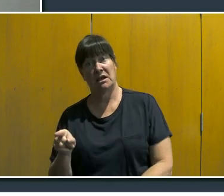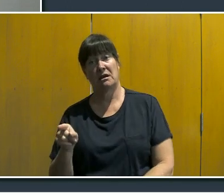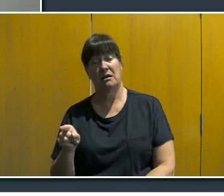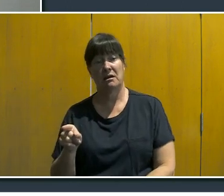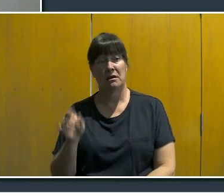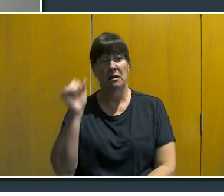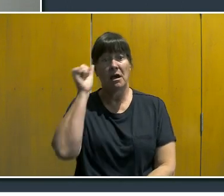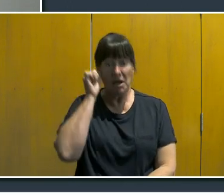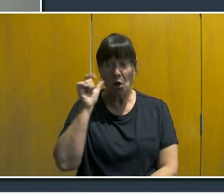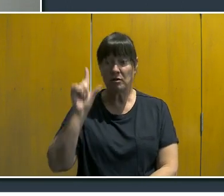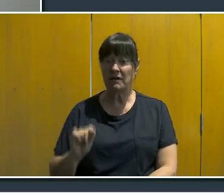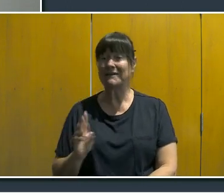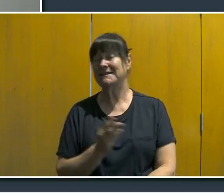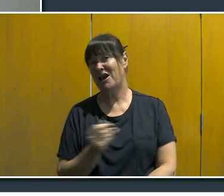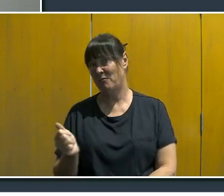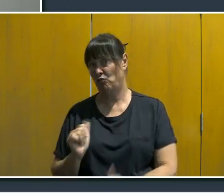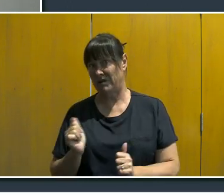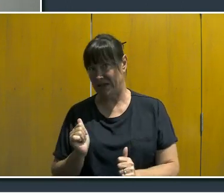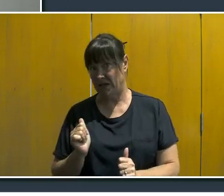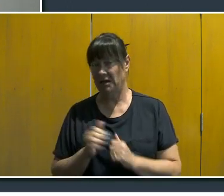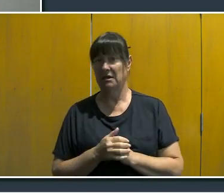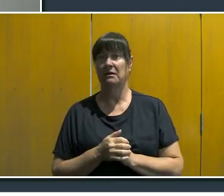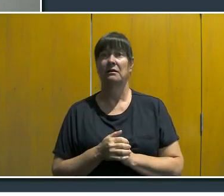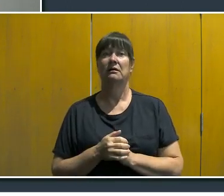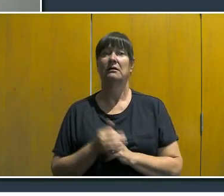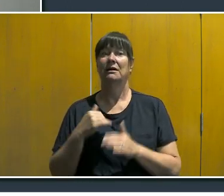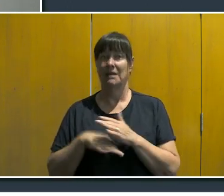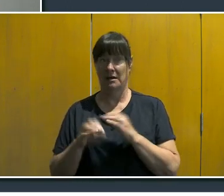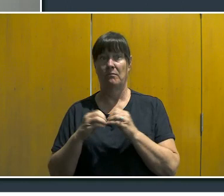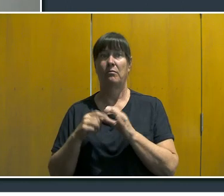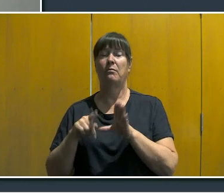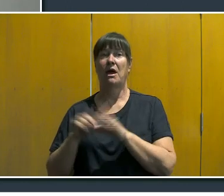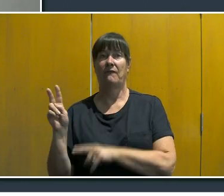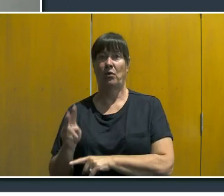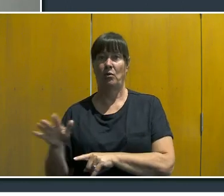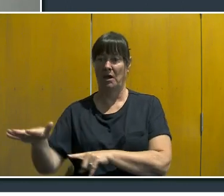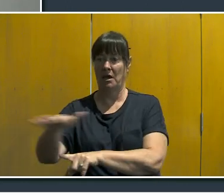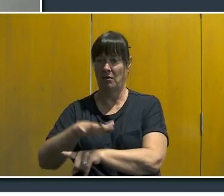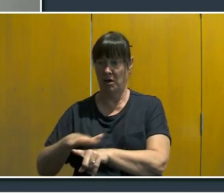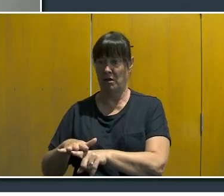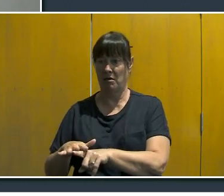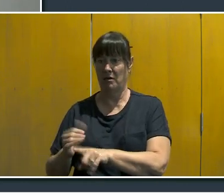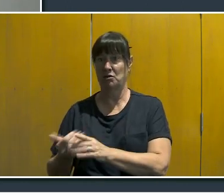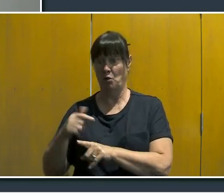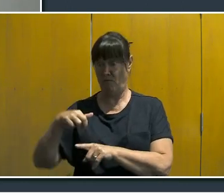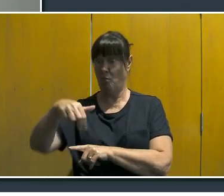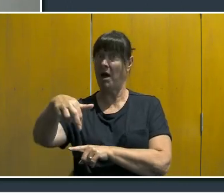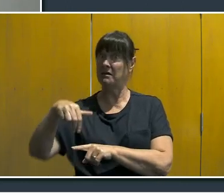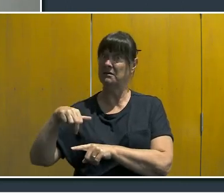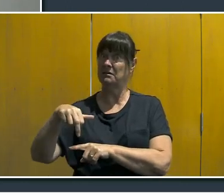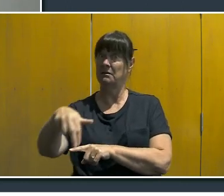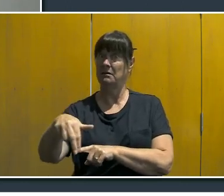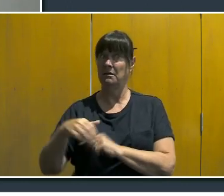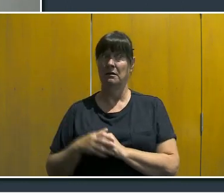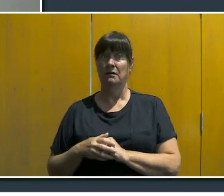know you have done some of them, like within Bayview has been footpathed, and it's probably they